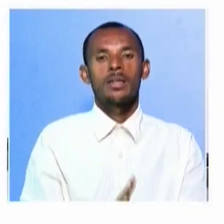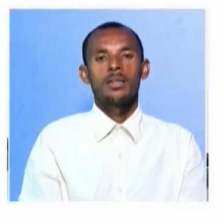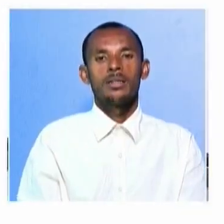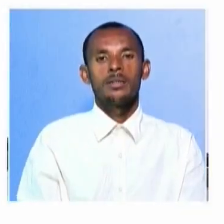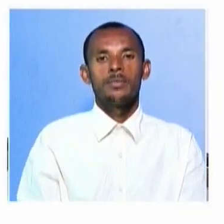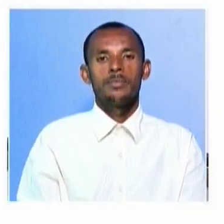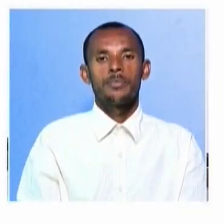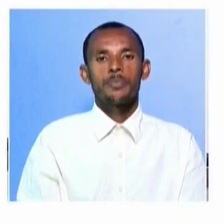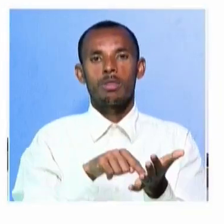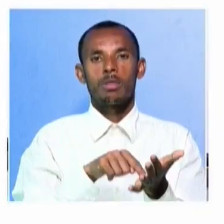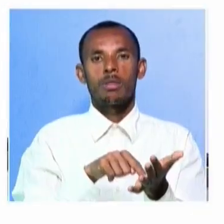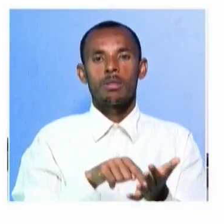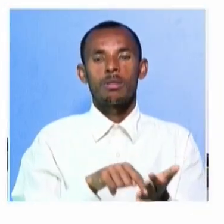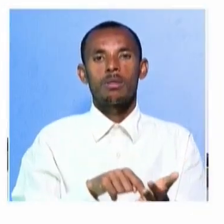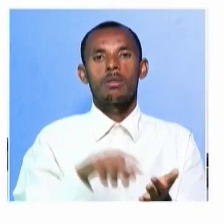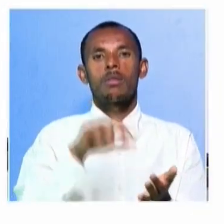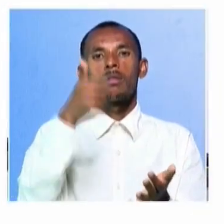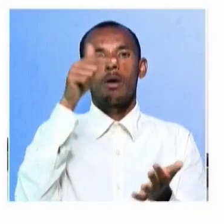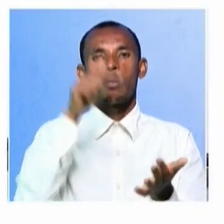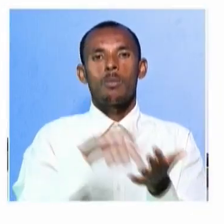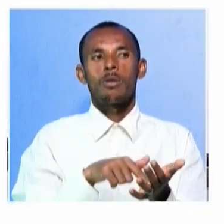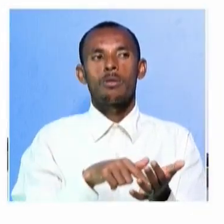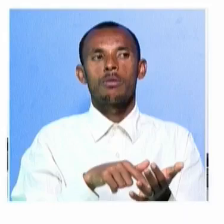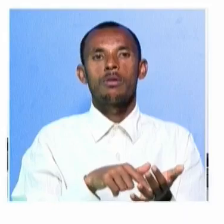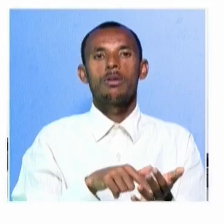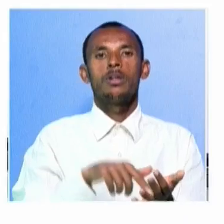say, we have